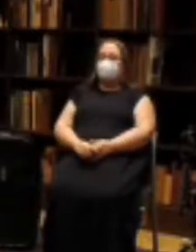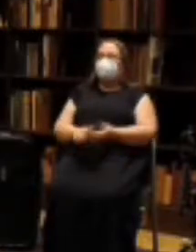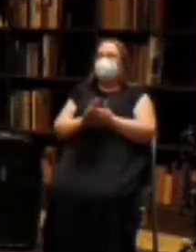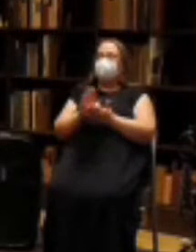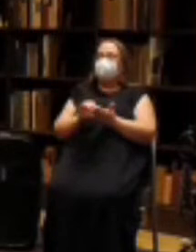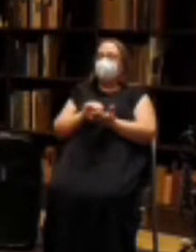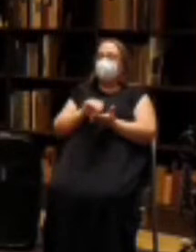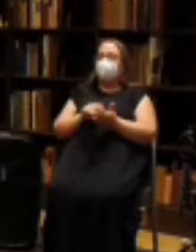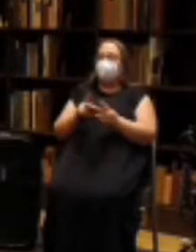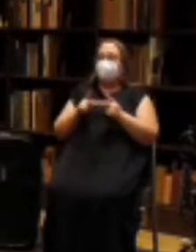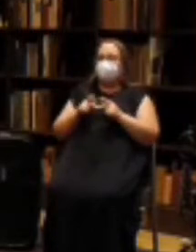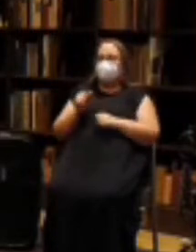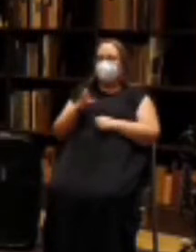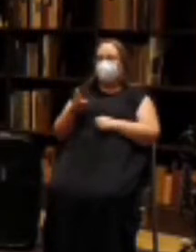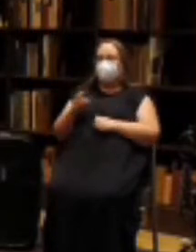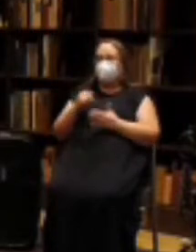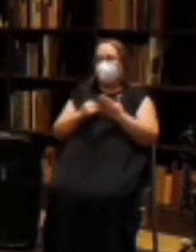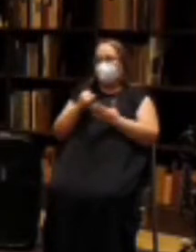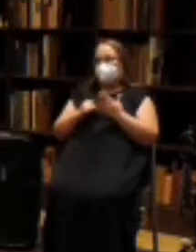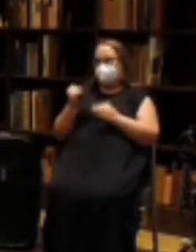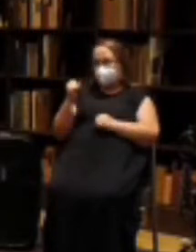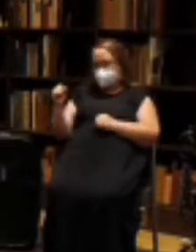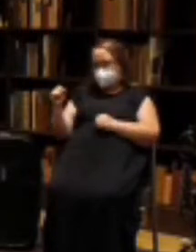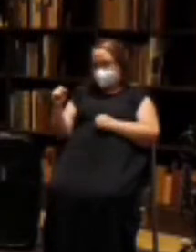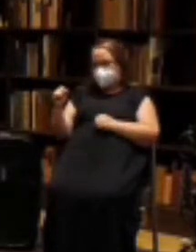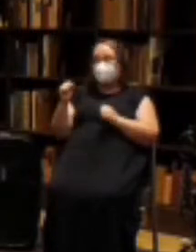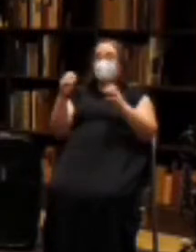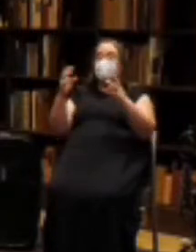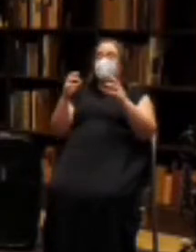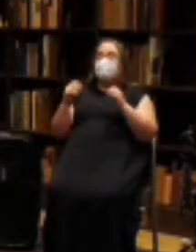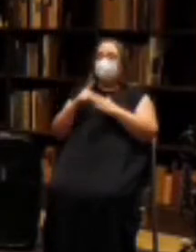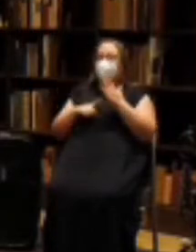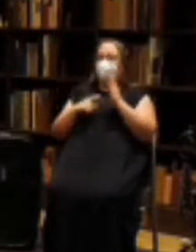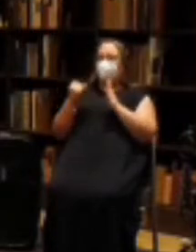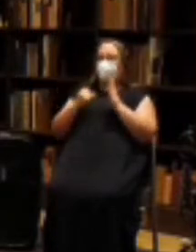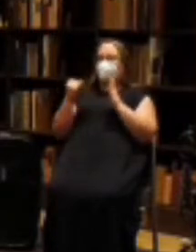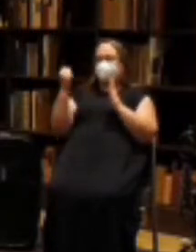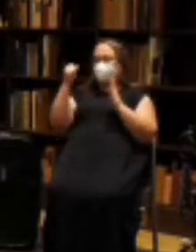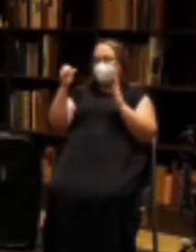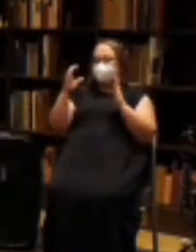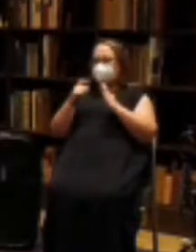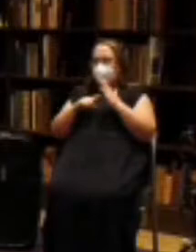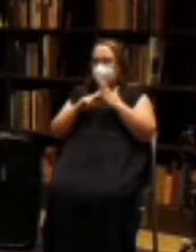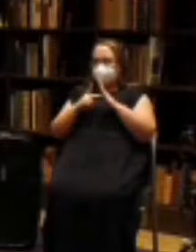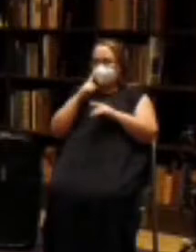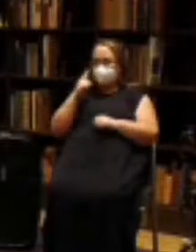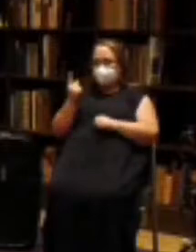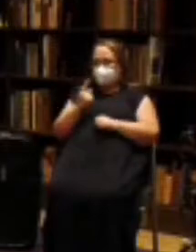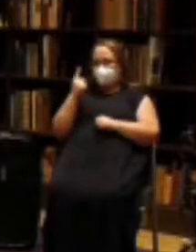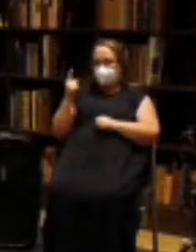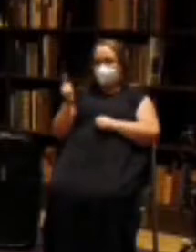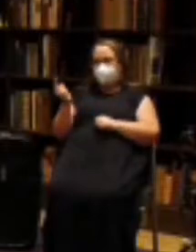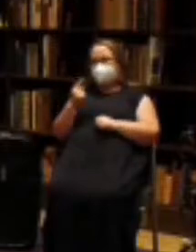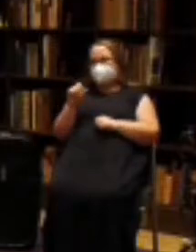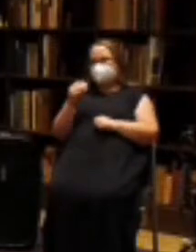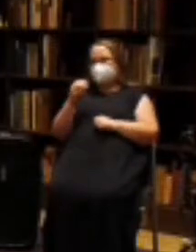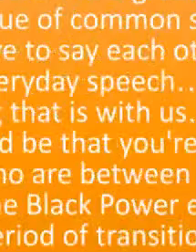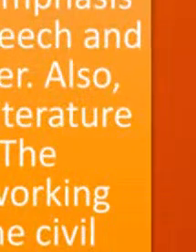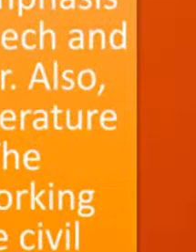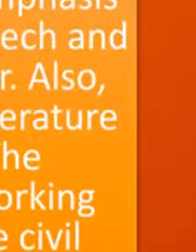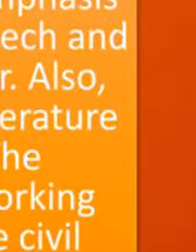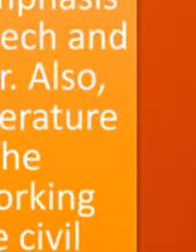of centerpiece of Baltimore's Black arts movement. So what did arts activism mean for someone like Sam